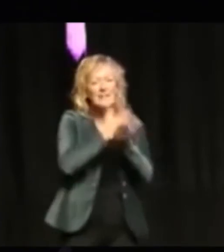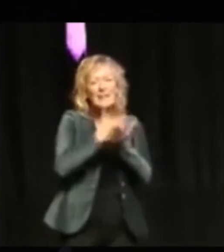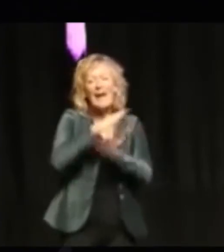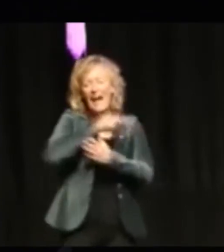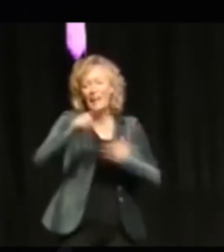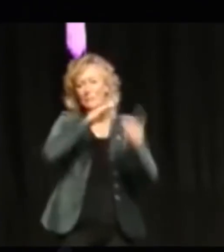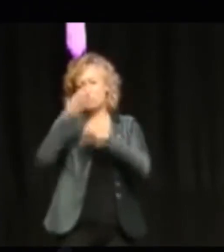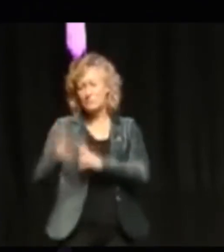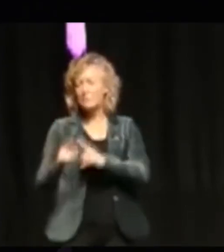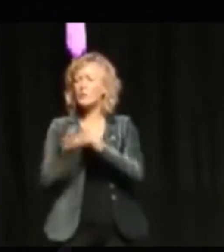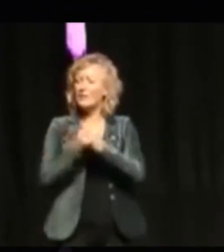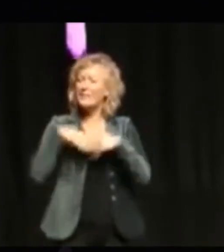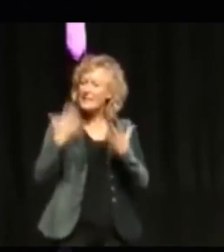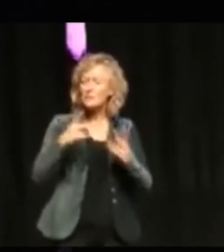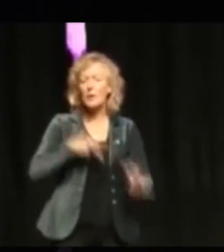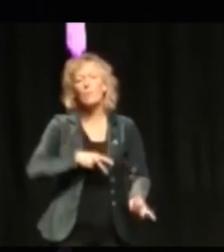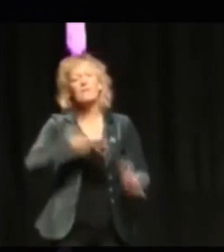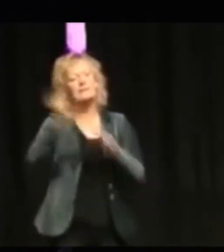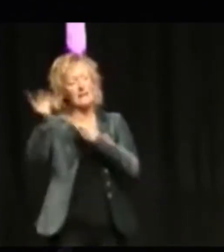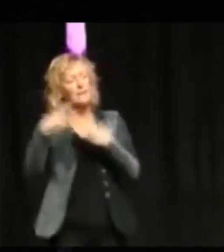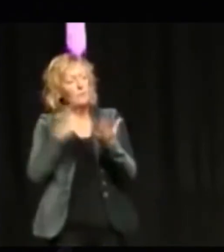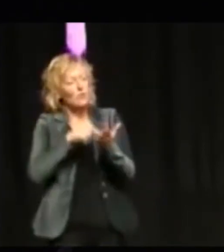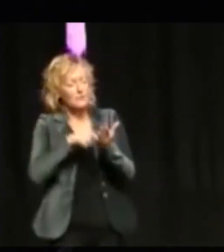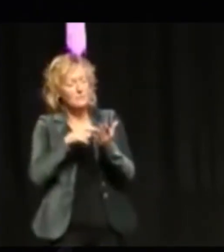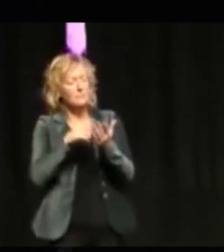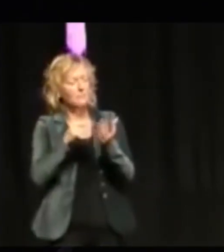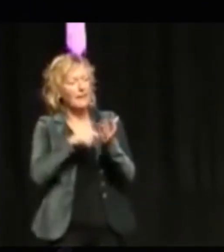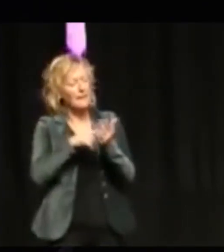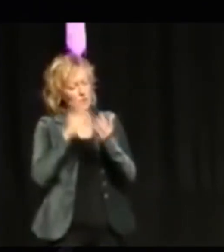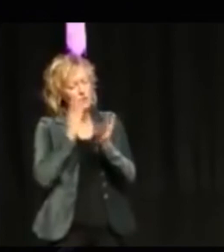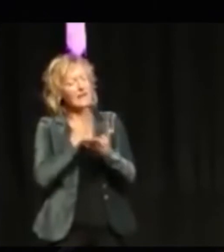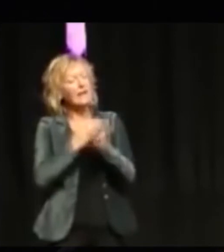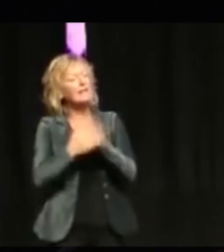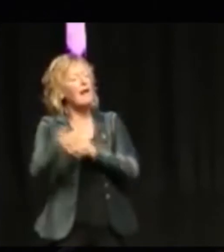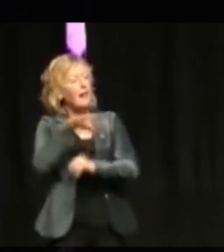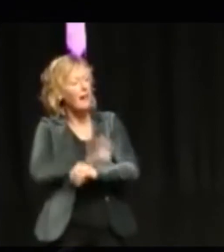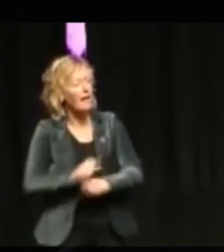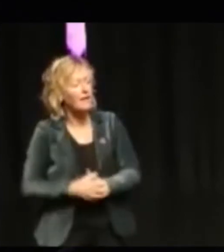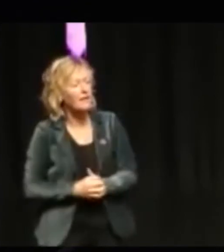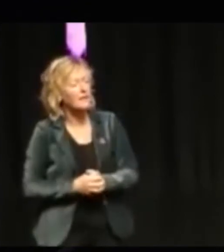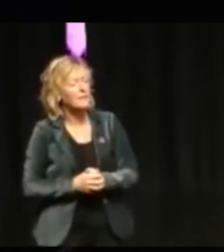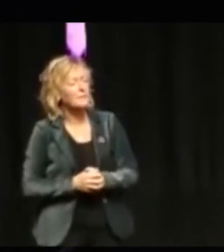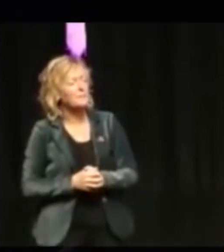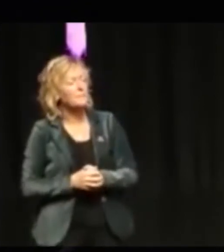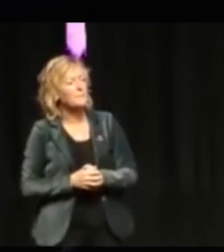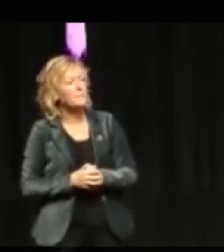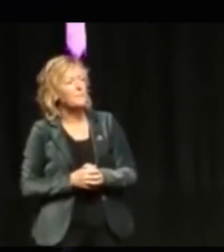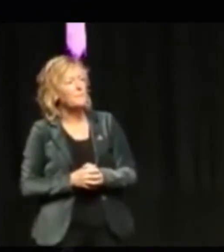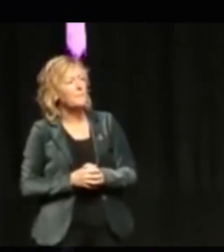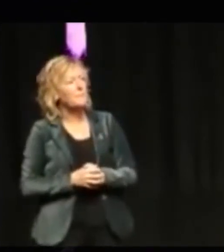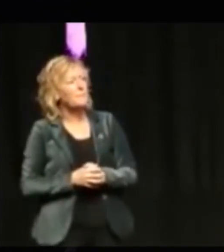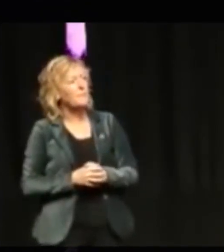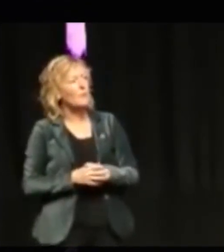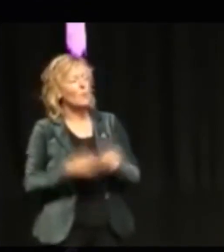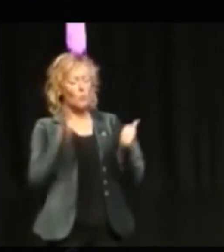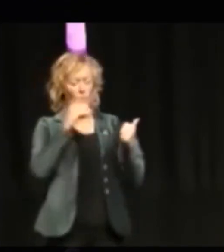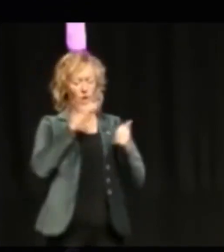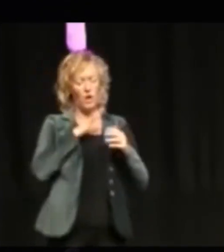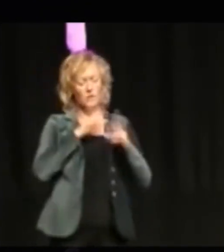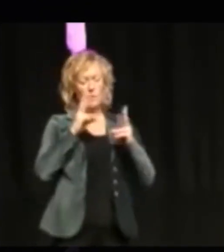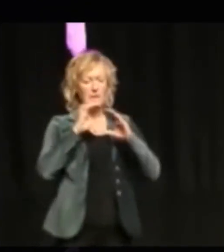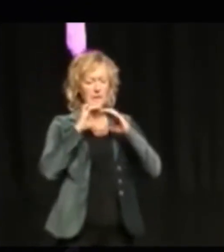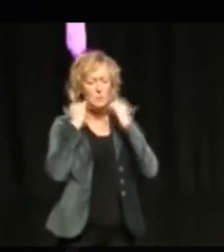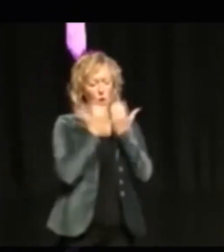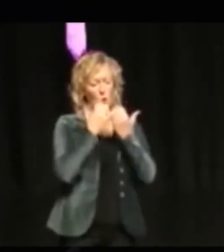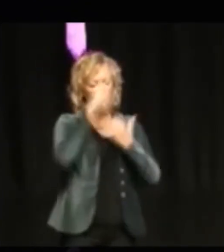what universality means. And not all systems for approaching social policy has